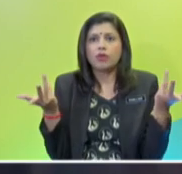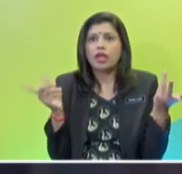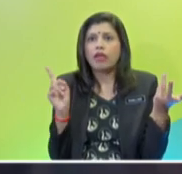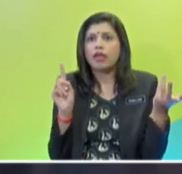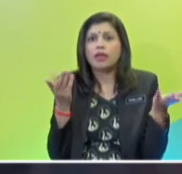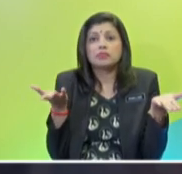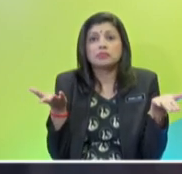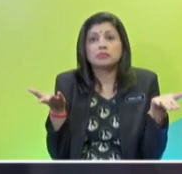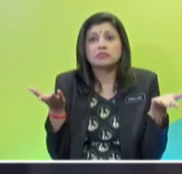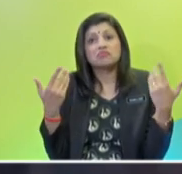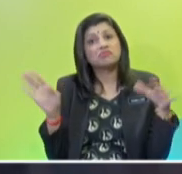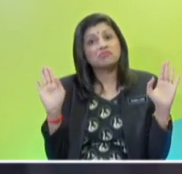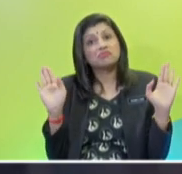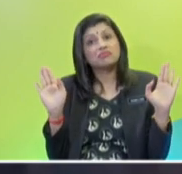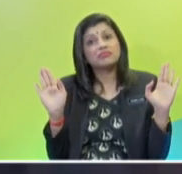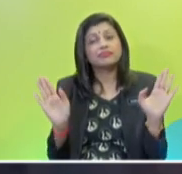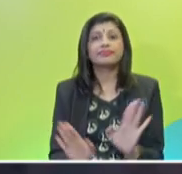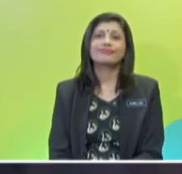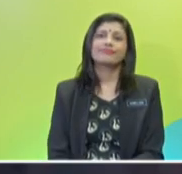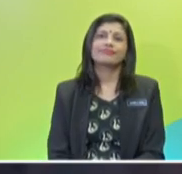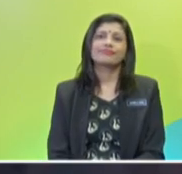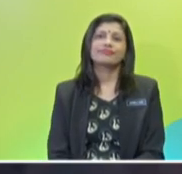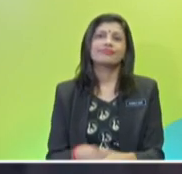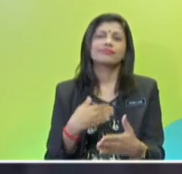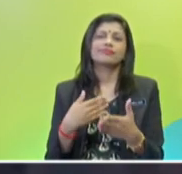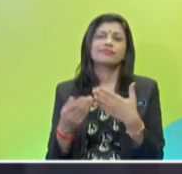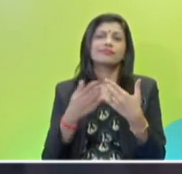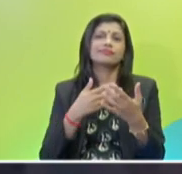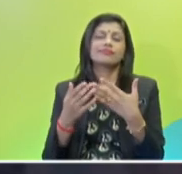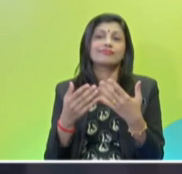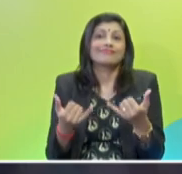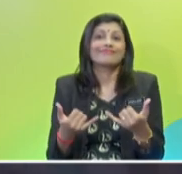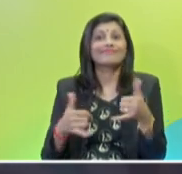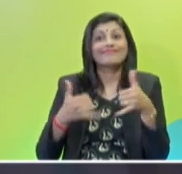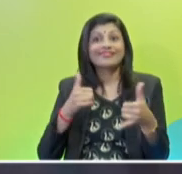Chris? He's gone. Well, I can play the game now.